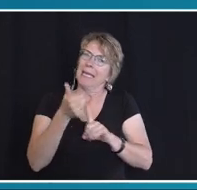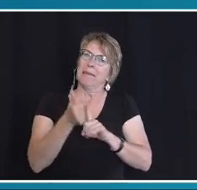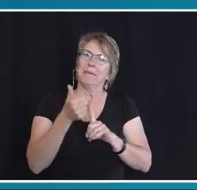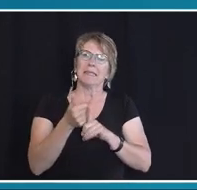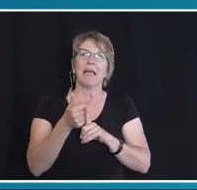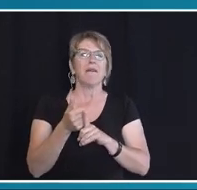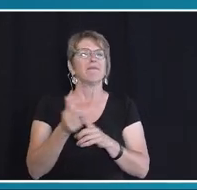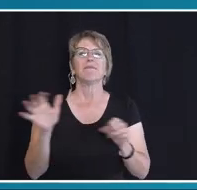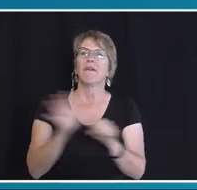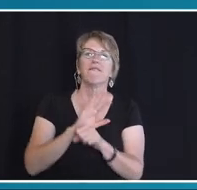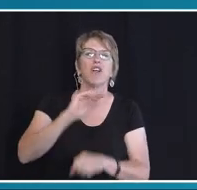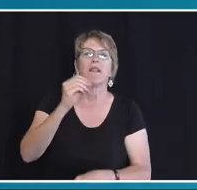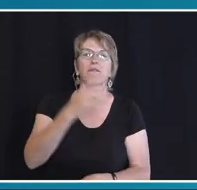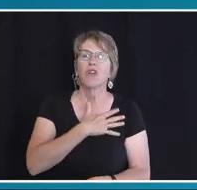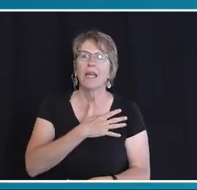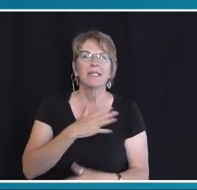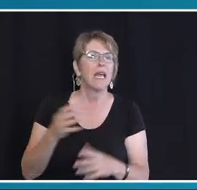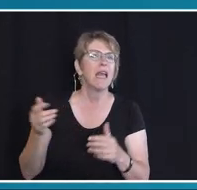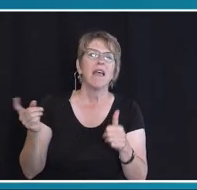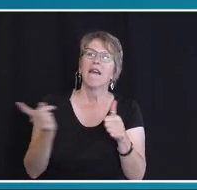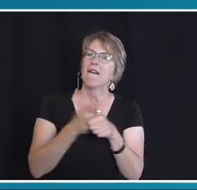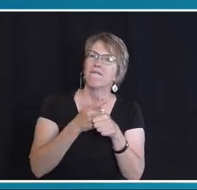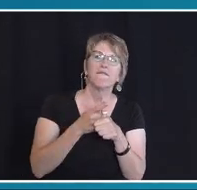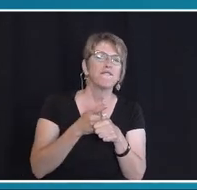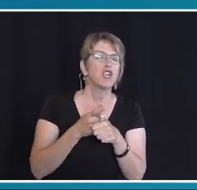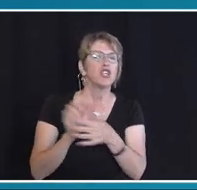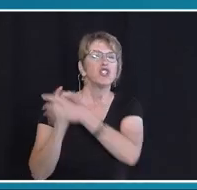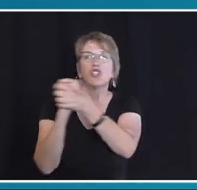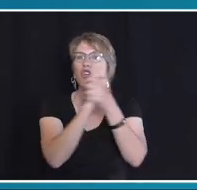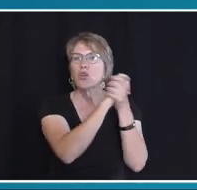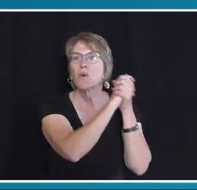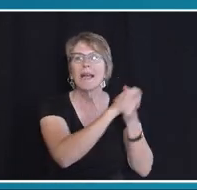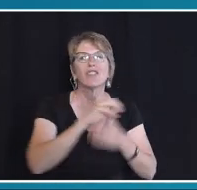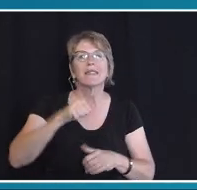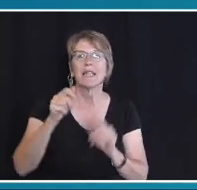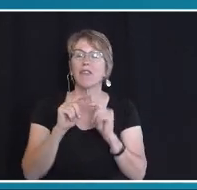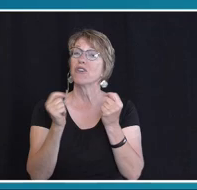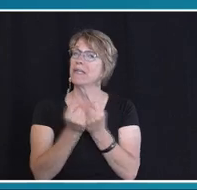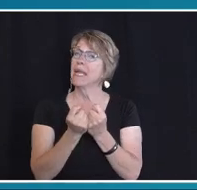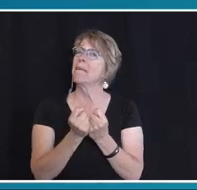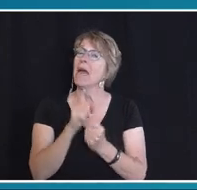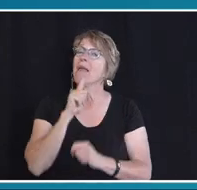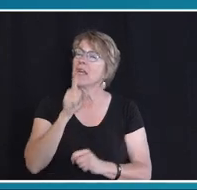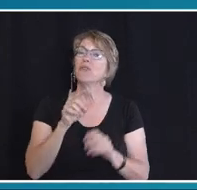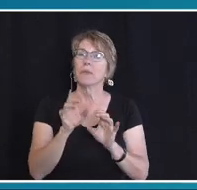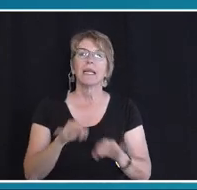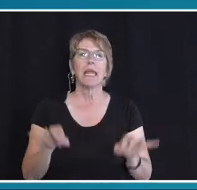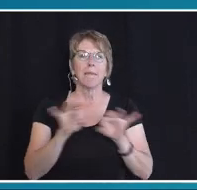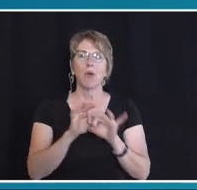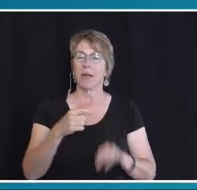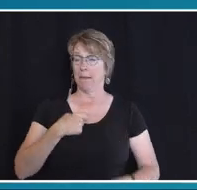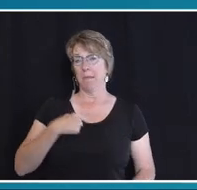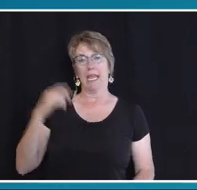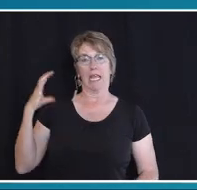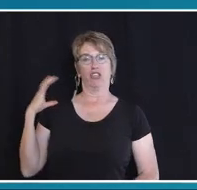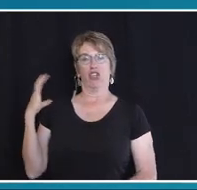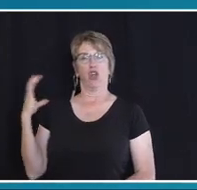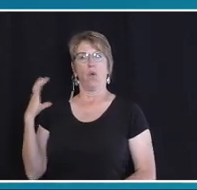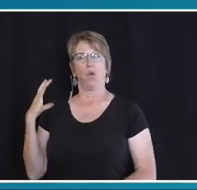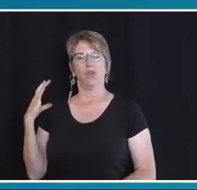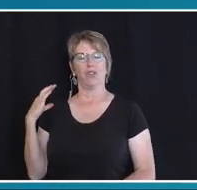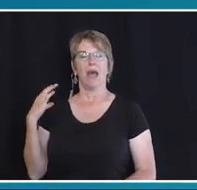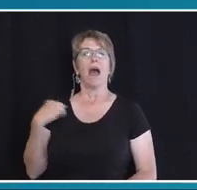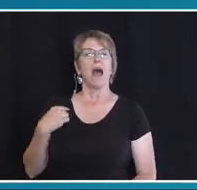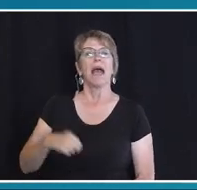always the first one on the line to congratulate the other team, which is really means a lot to us and me especially as a coach, because that's what makes me